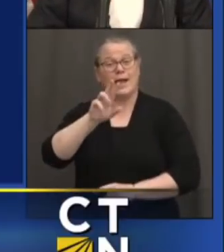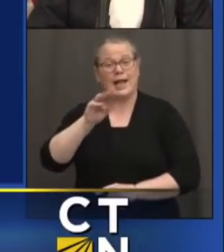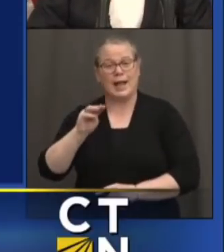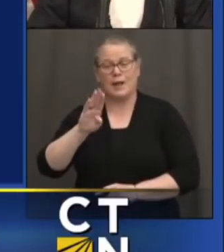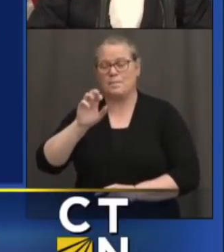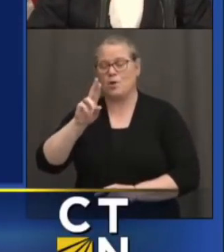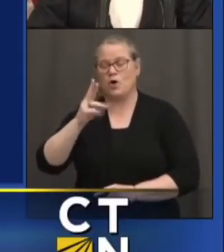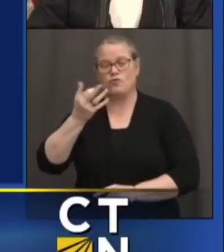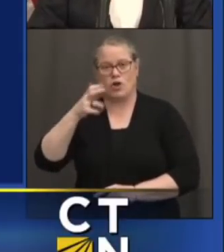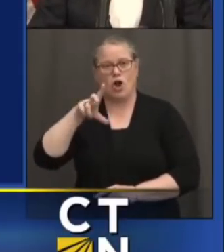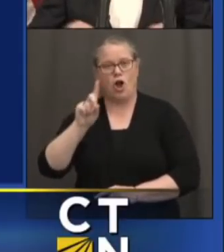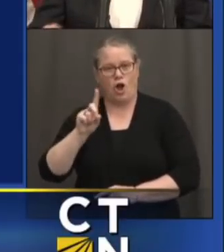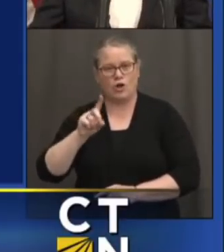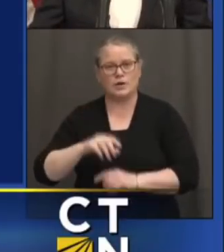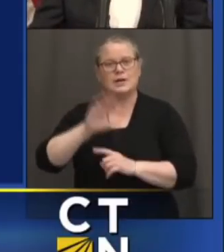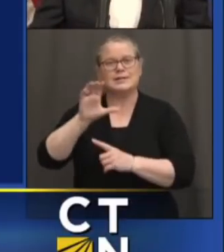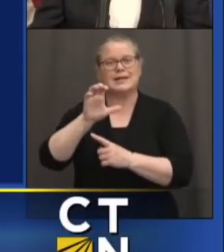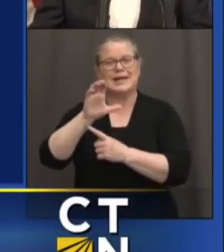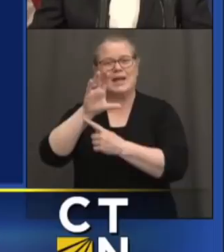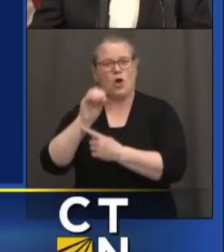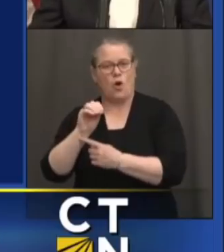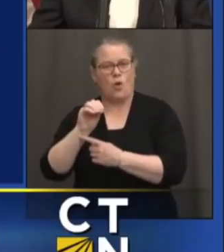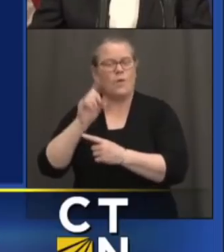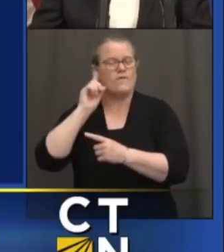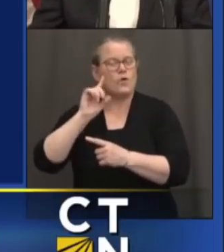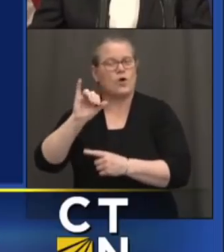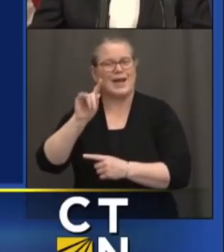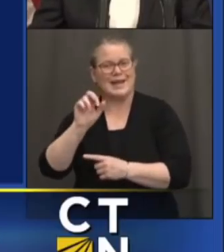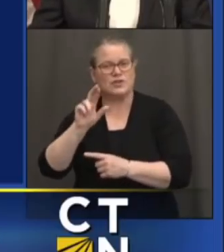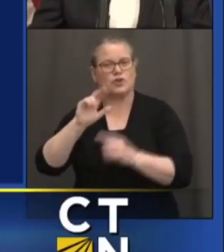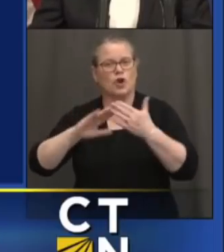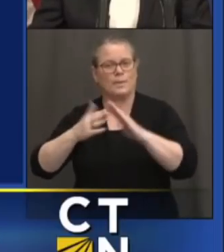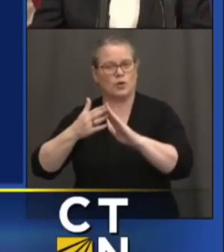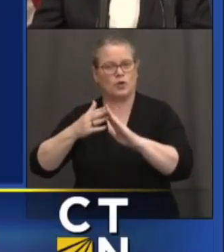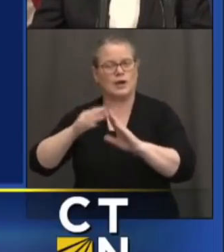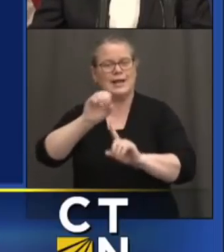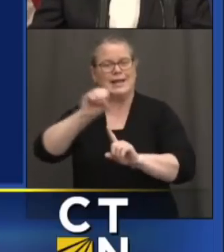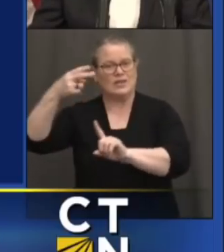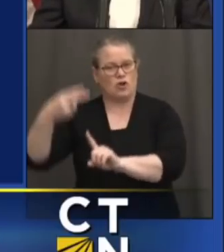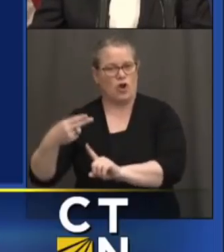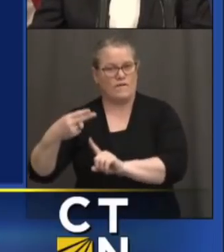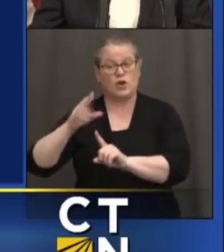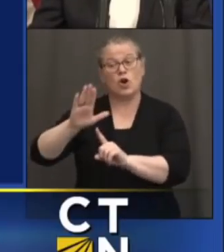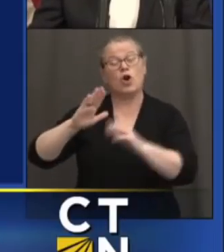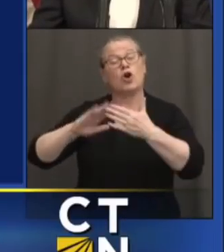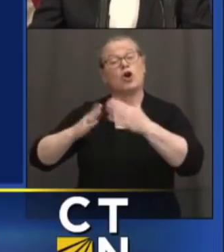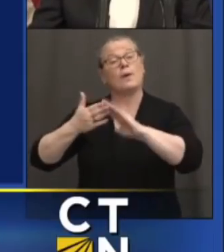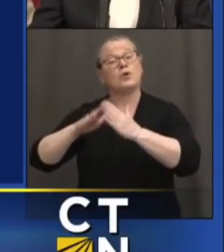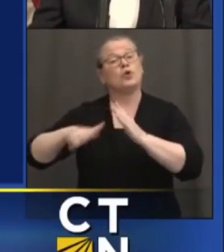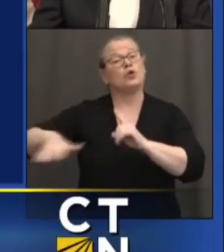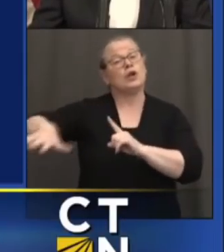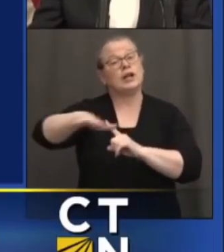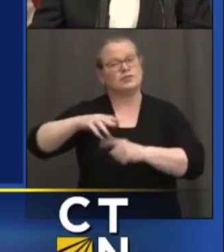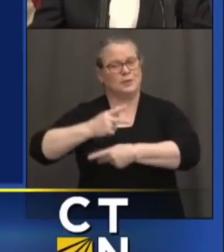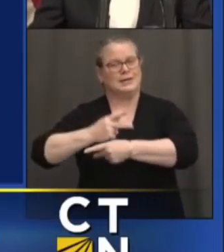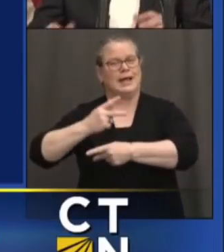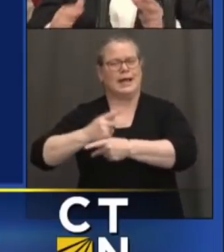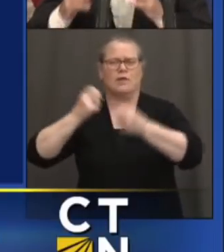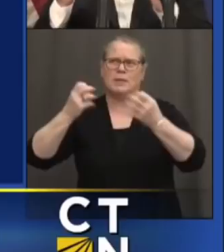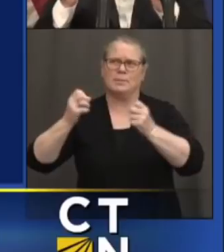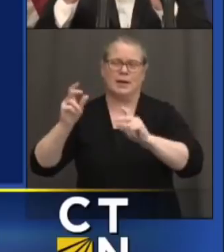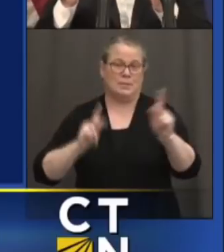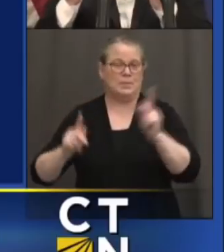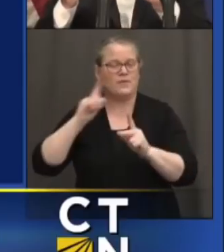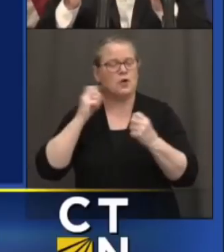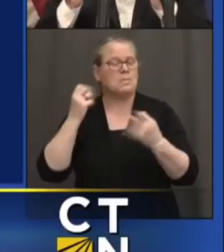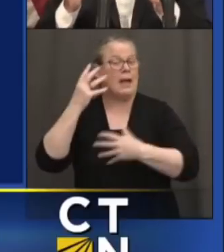Intercommunity in East Hartford. She's been taking the lead on behalf of folks in her greater community for many, many years now. And Kim, just